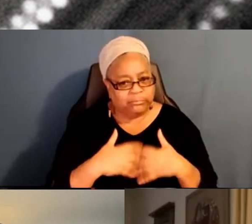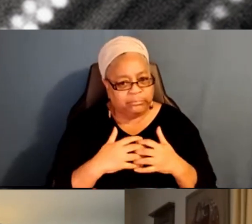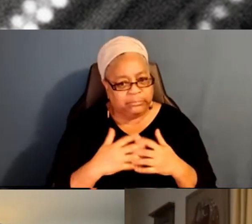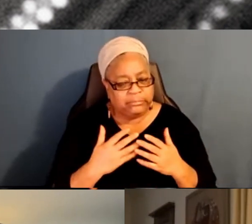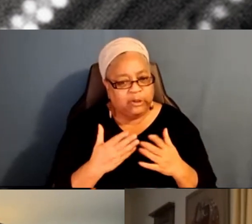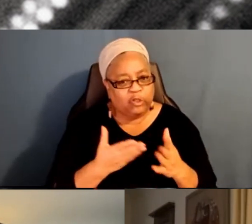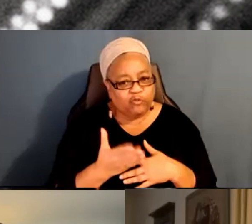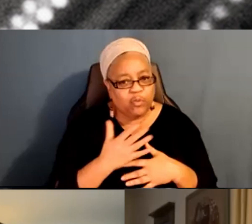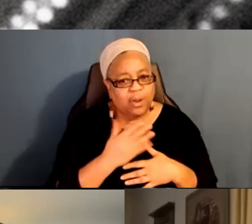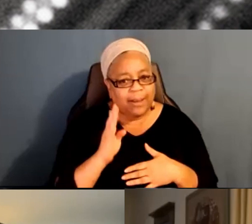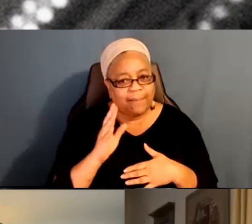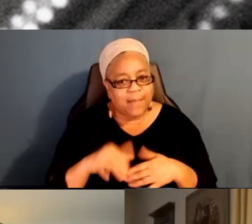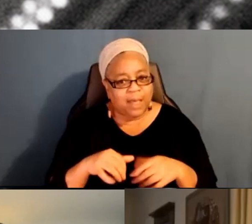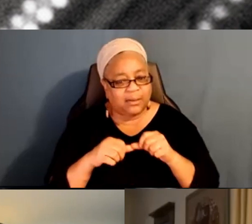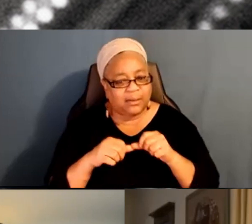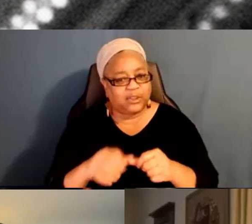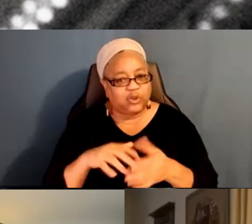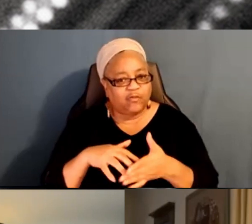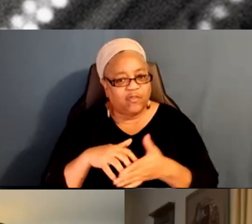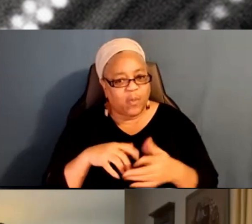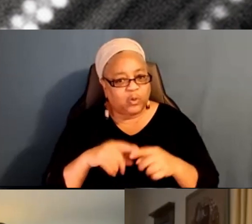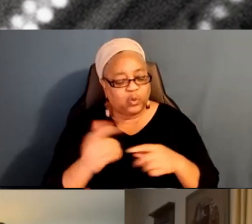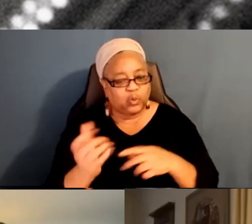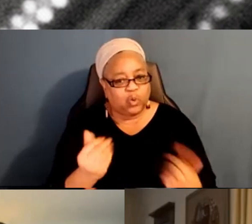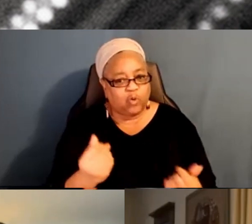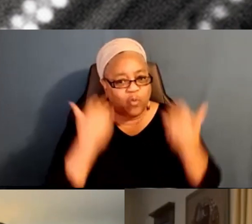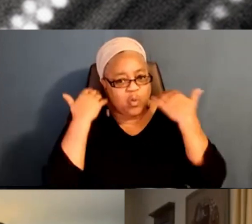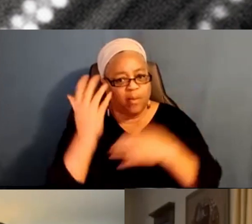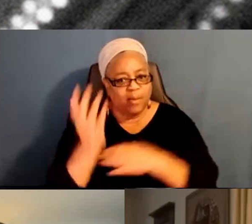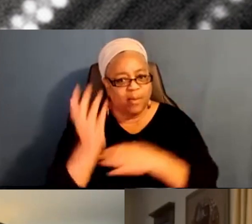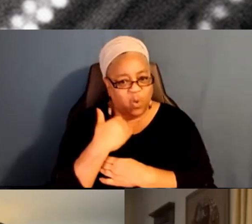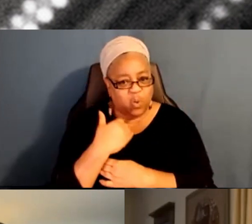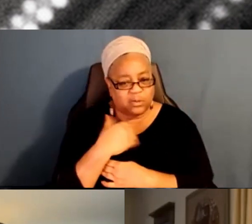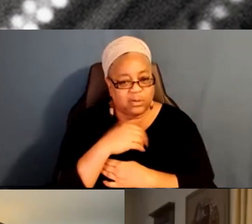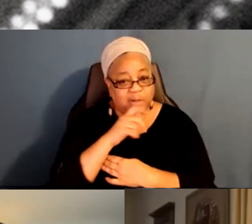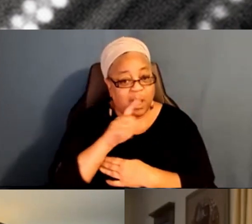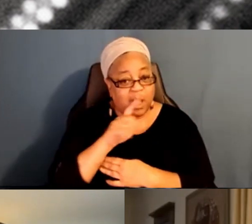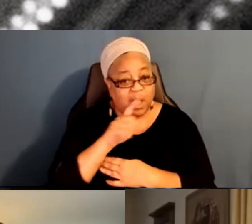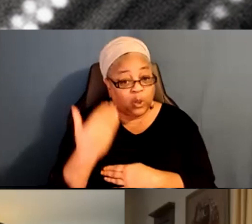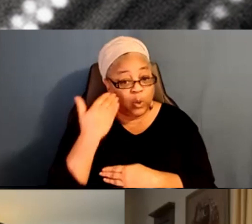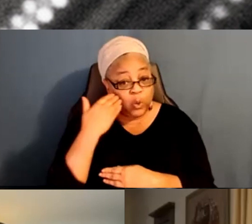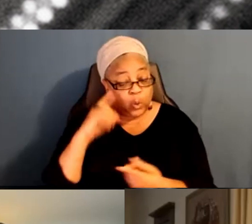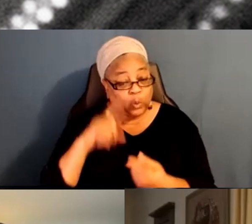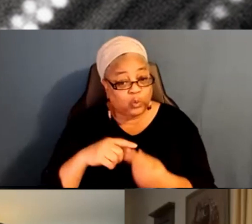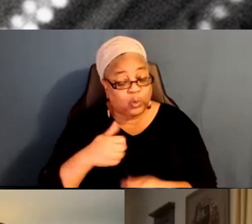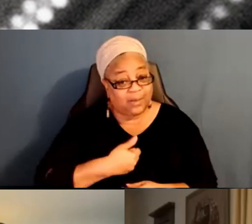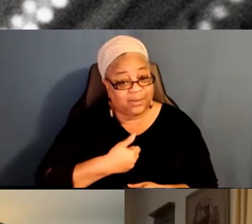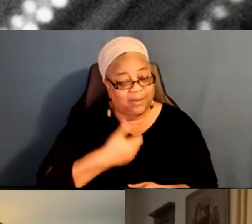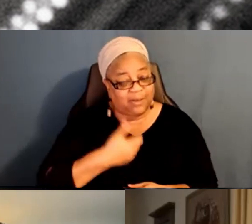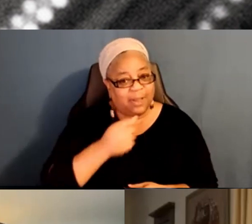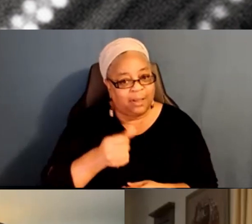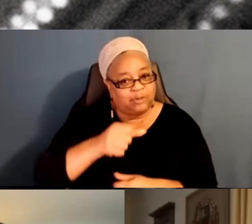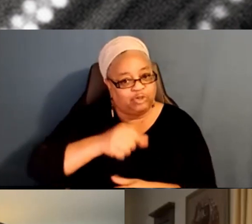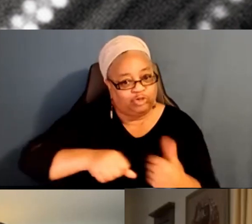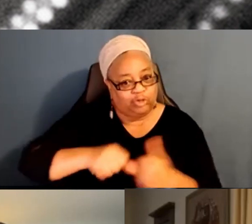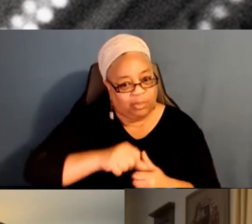continued vulnerability to overwhelming force, though not only known to ourselves and to each other by that force. So how